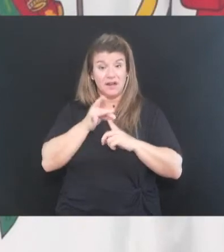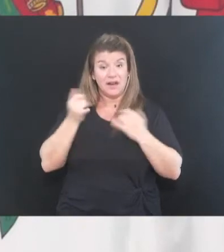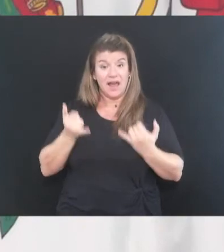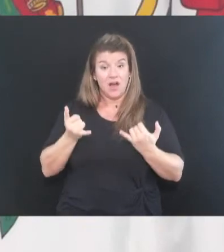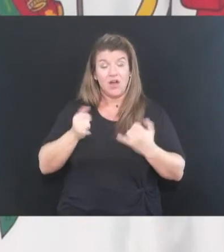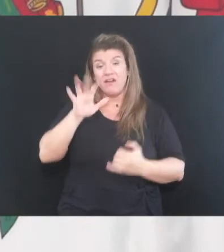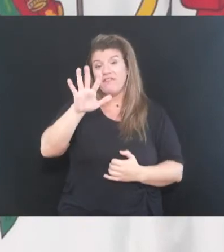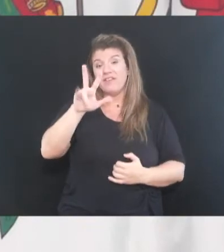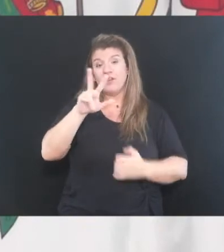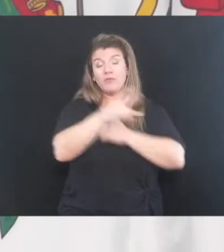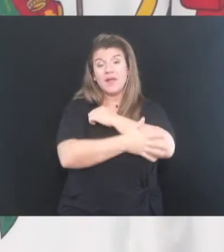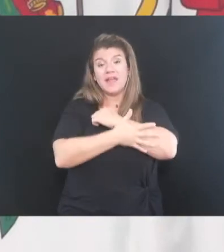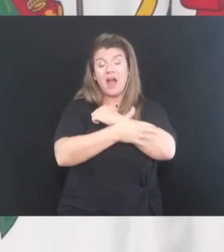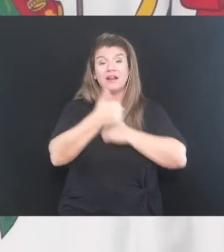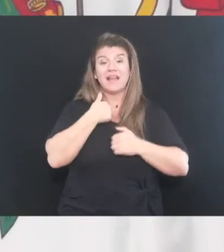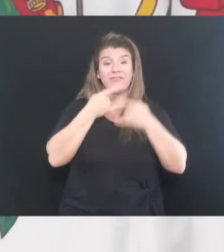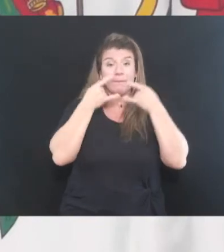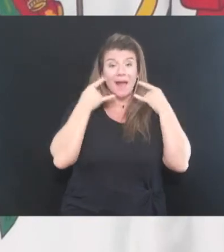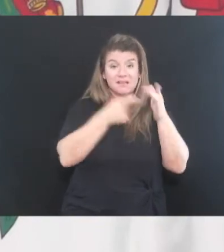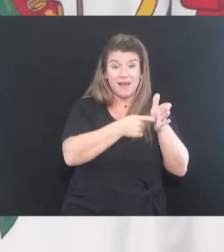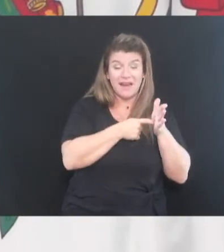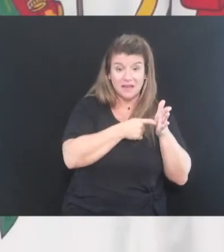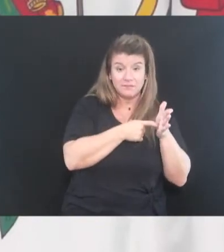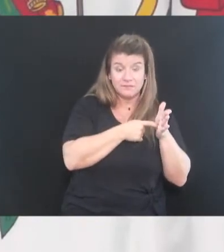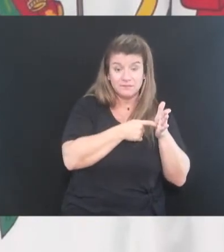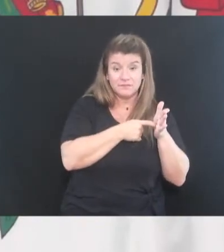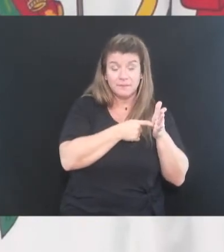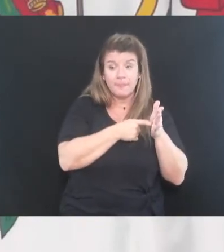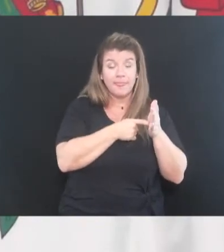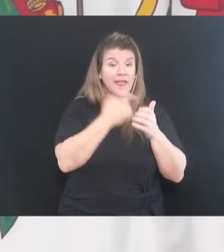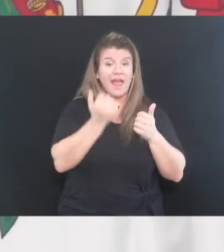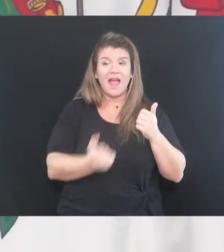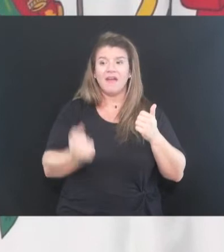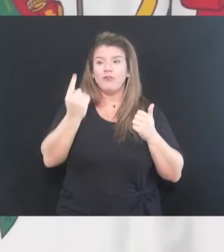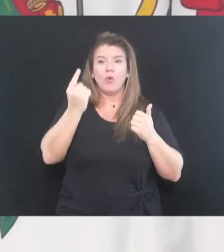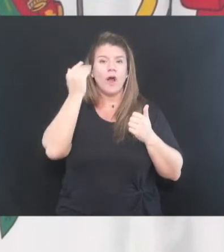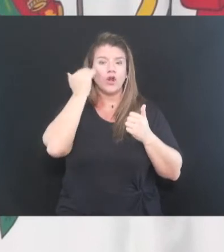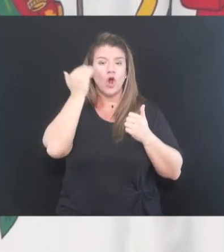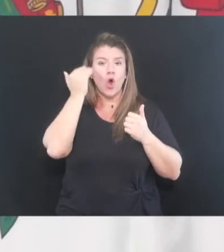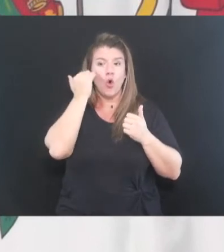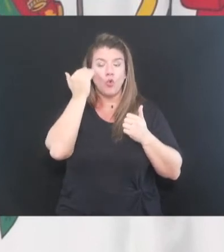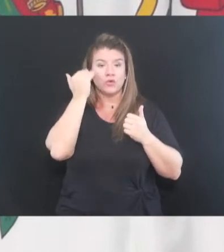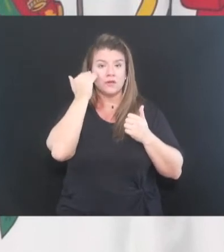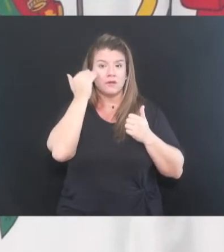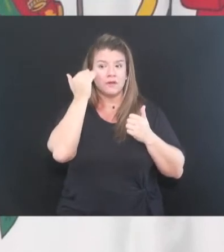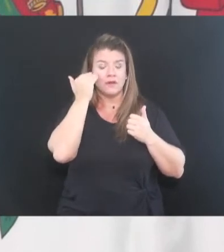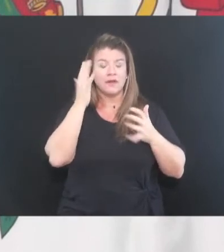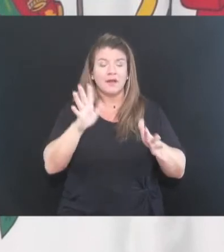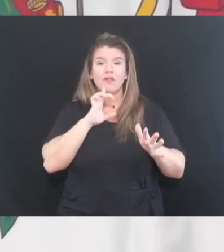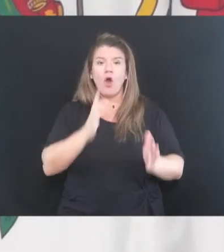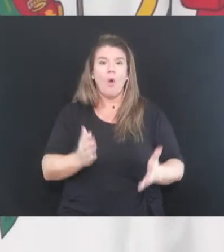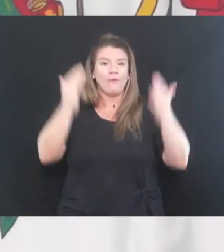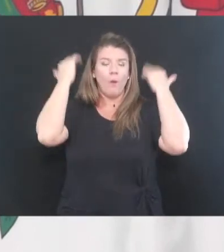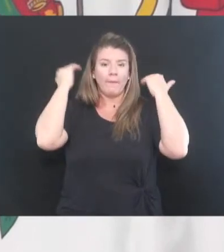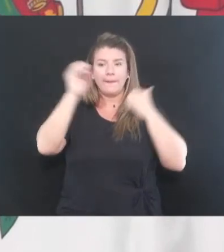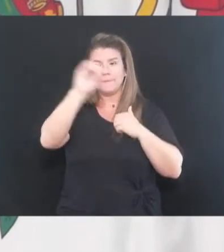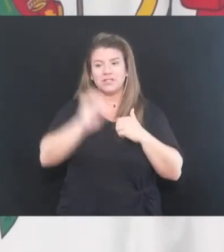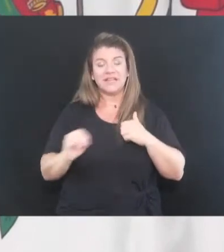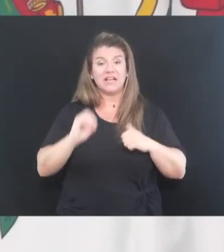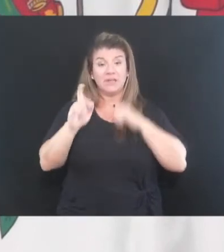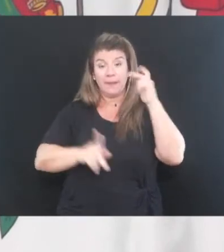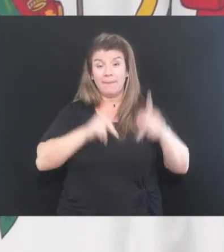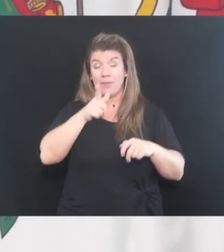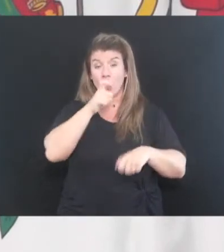53 counties have a mask mandate. You know, everybody knows that the overwhelming percentage of the folks